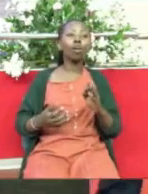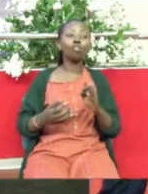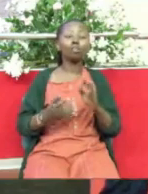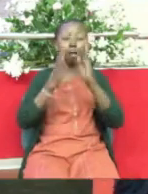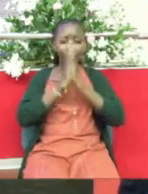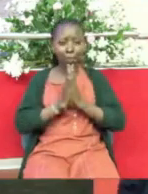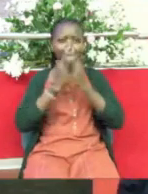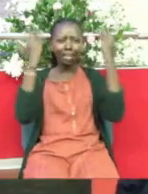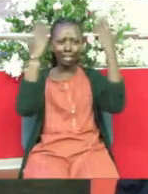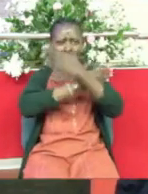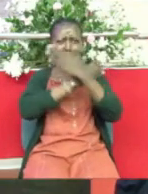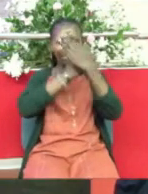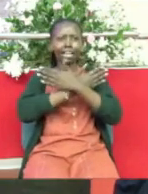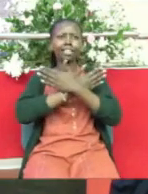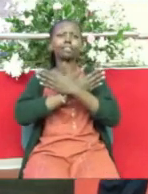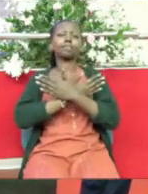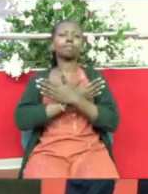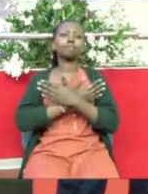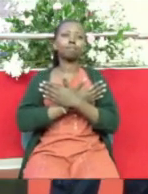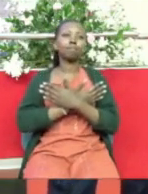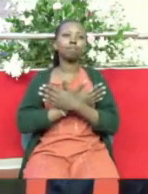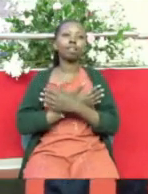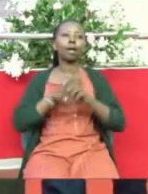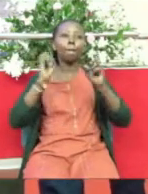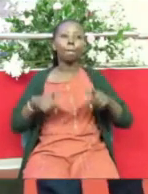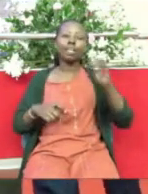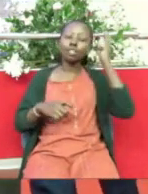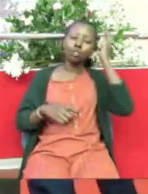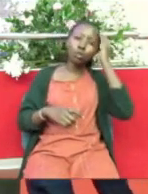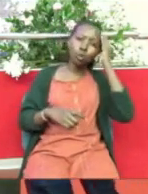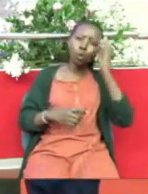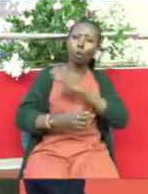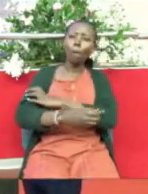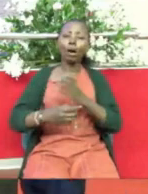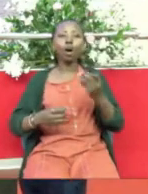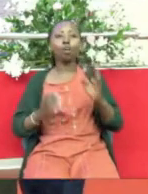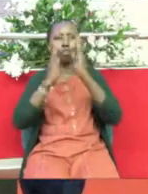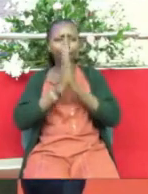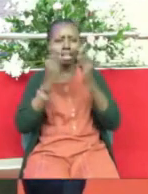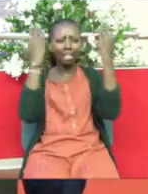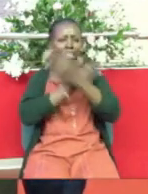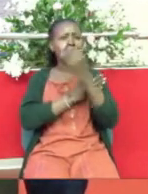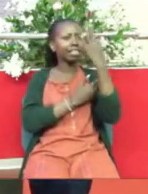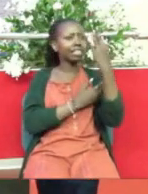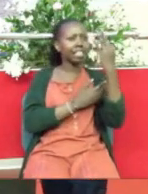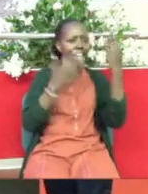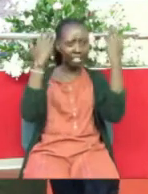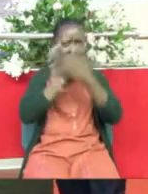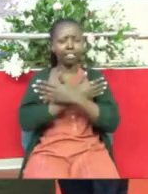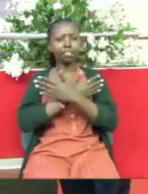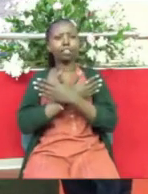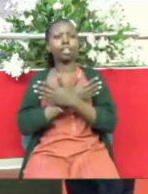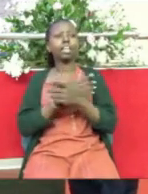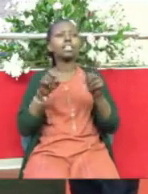ujue nguvu za maombi ya usiku. You must know the power of 3 a.m. prayer. Lazima ujue nguvu za kuomba saa 9 asubuhi. You must